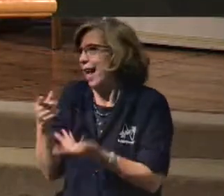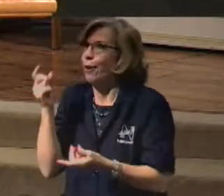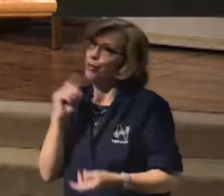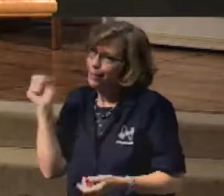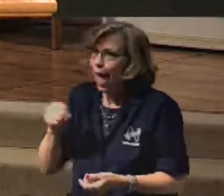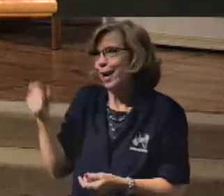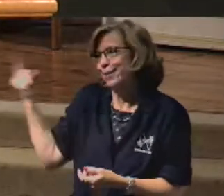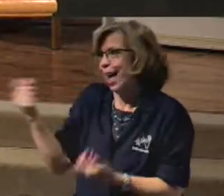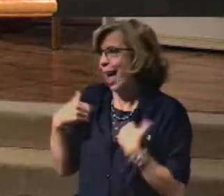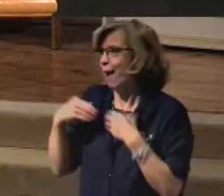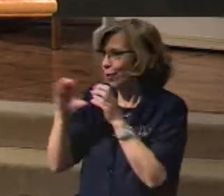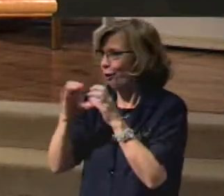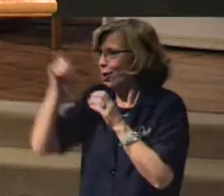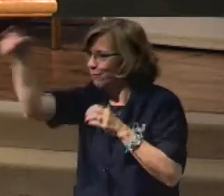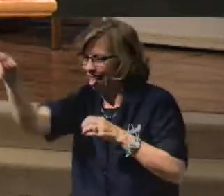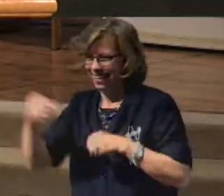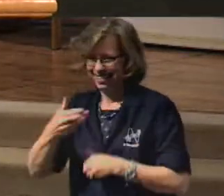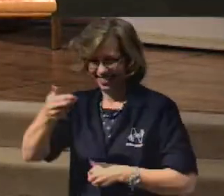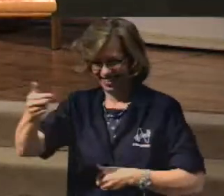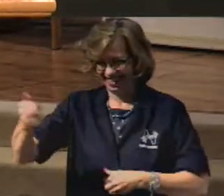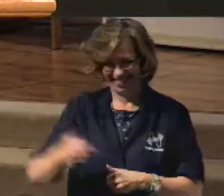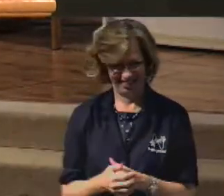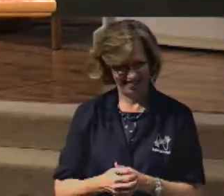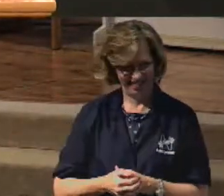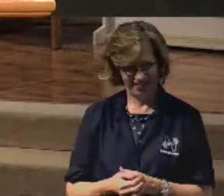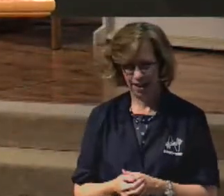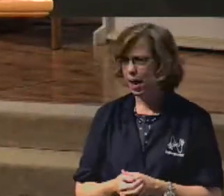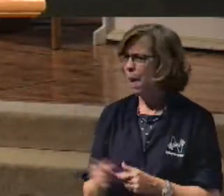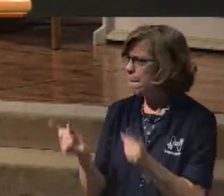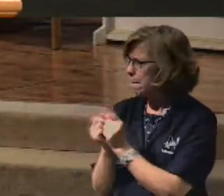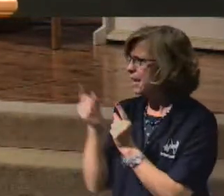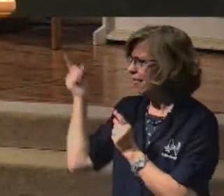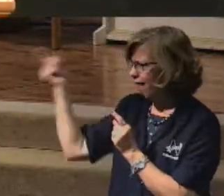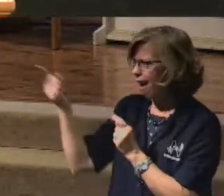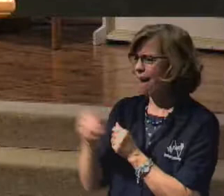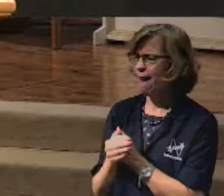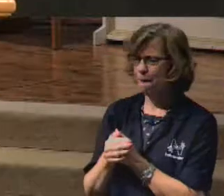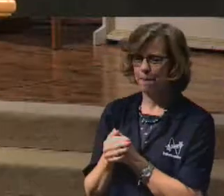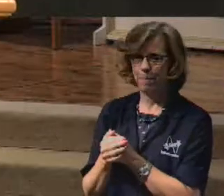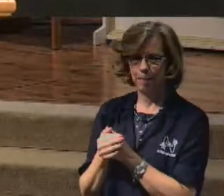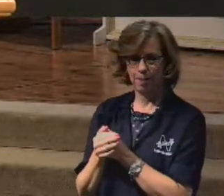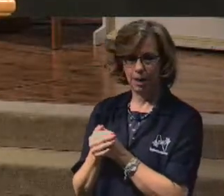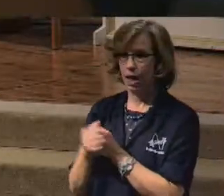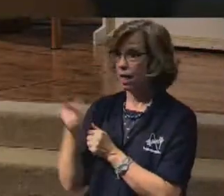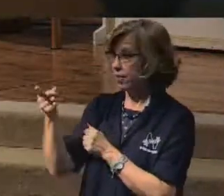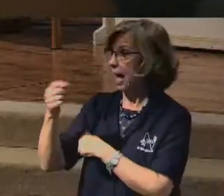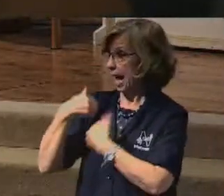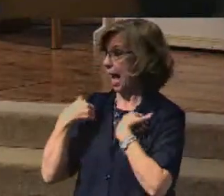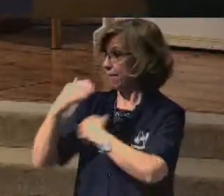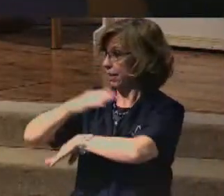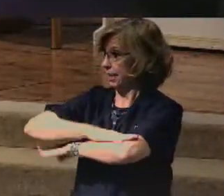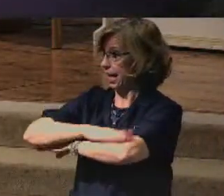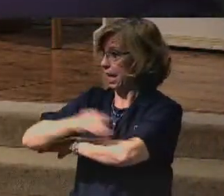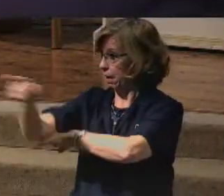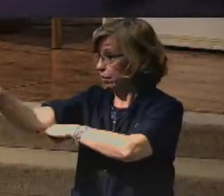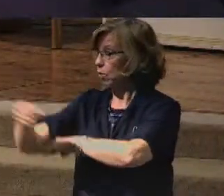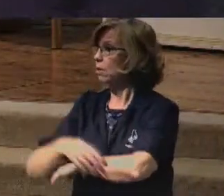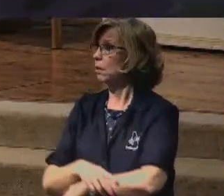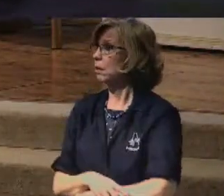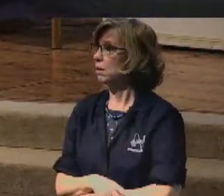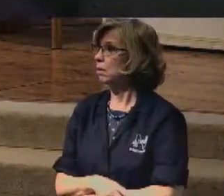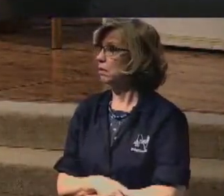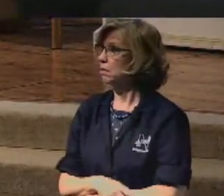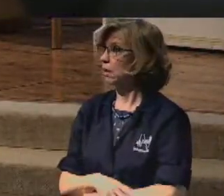stop by and meet them and pick up a prayer card and things. And in order to have that back there, they have to have a table. I asked him, said, do you have a table back there